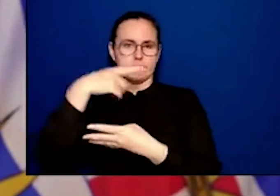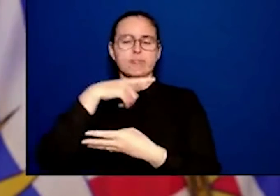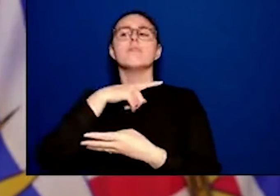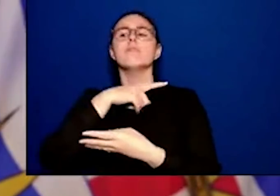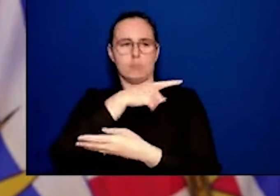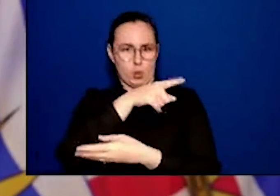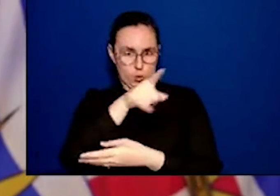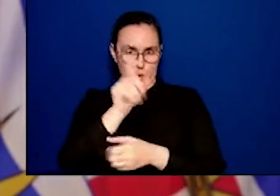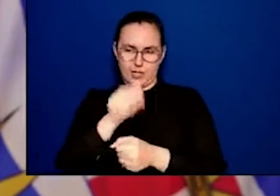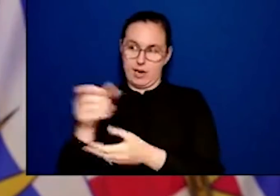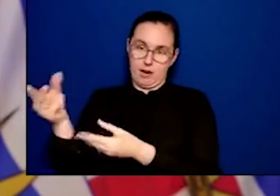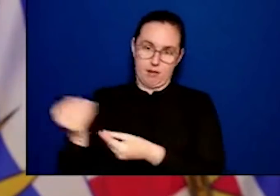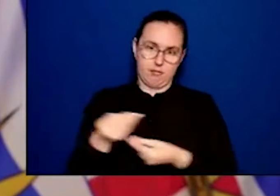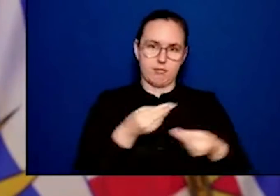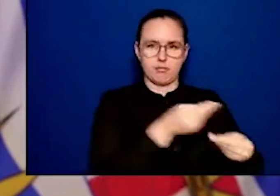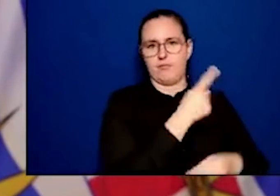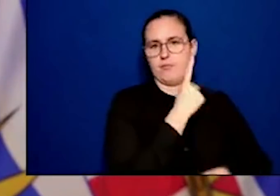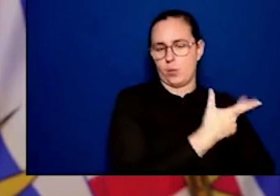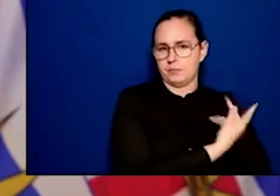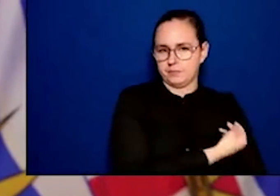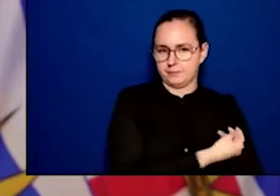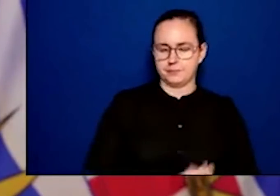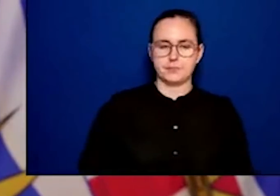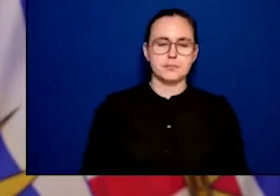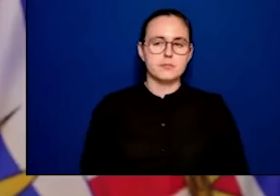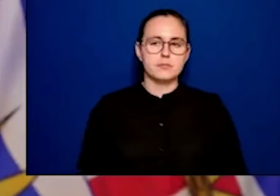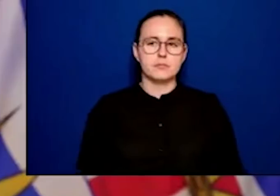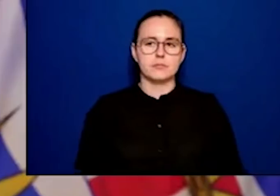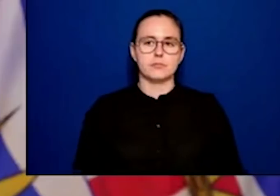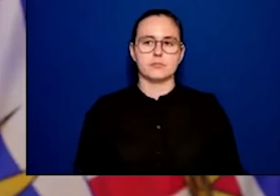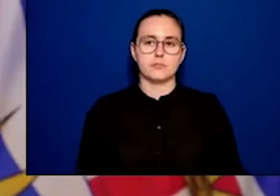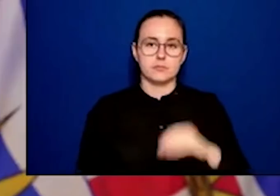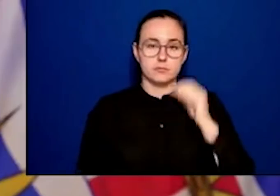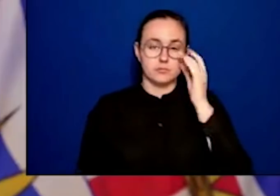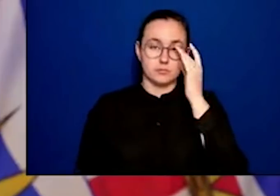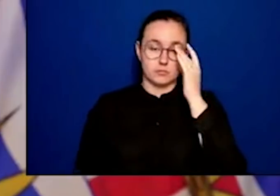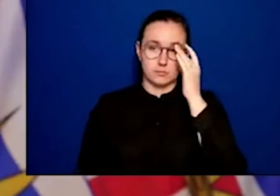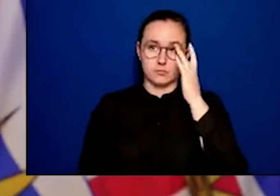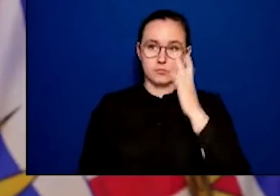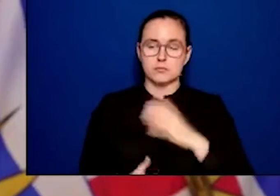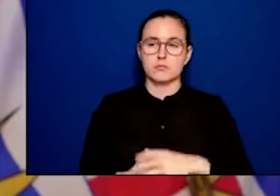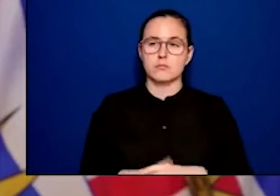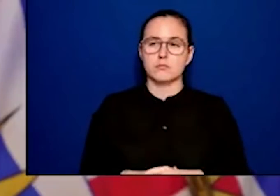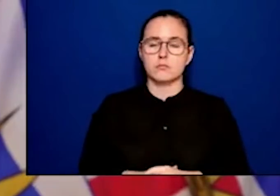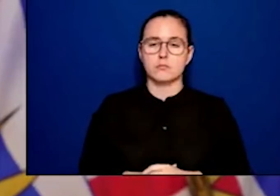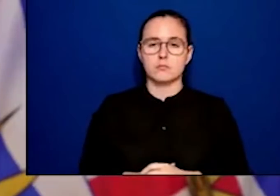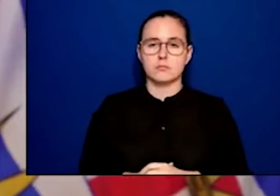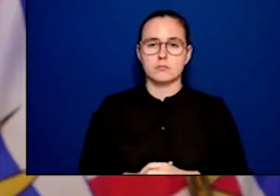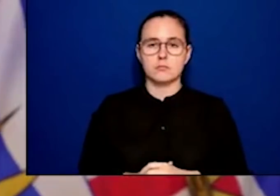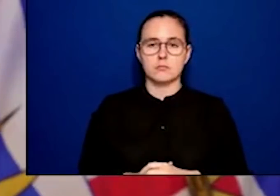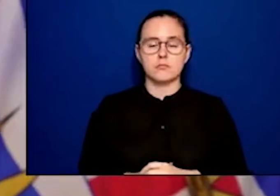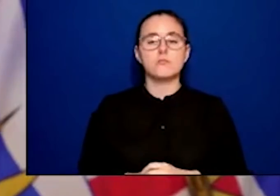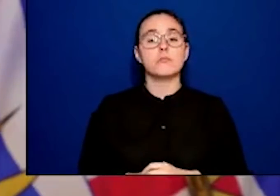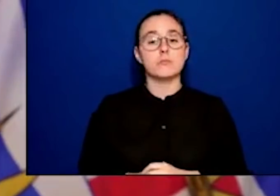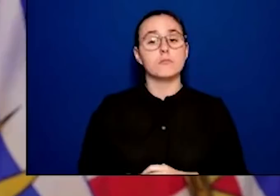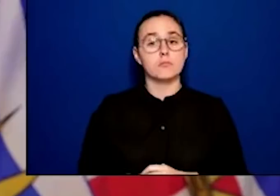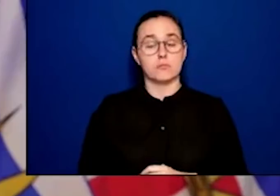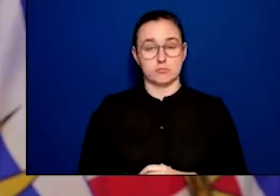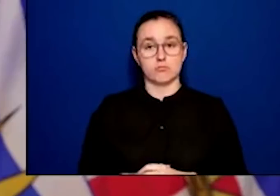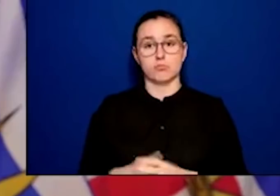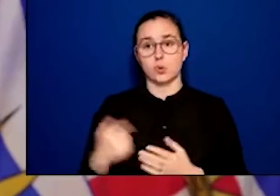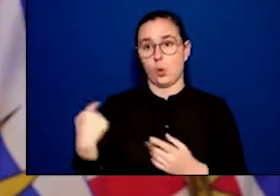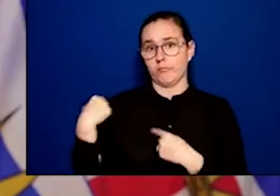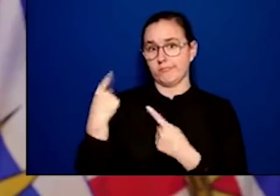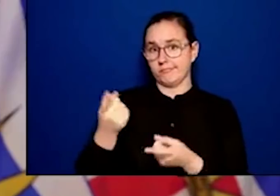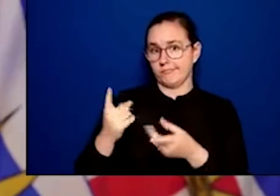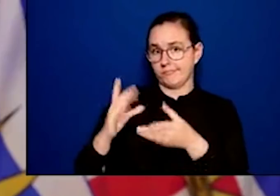As I shared a couple of weeks ago, people who are much greater at risk of severe illness, and in these two groups, may